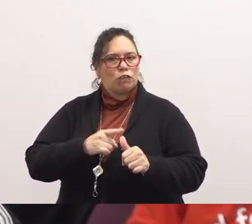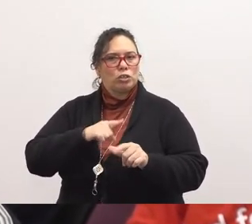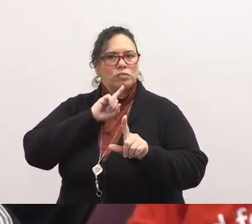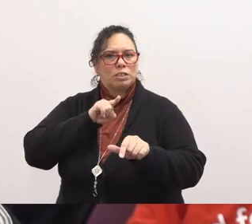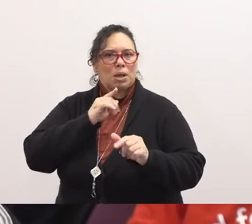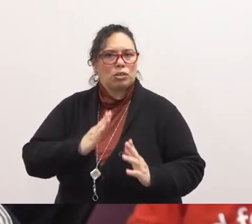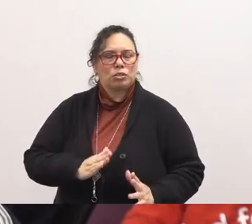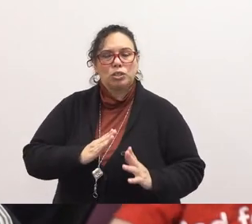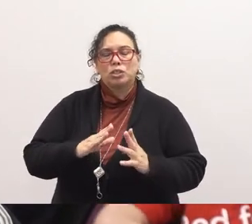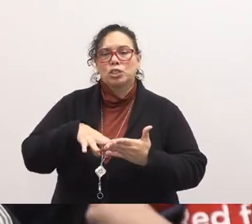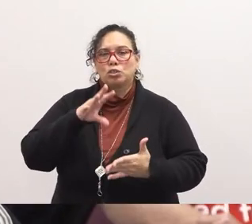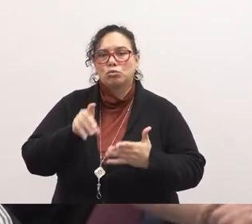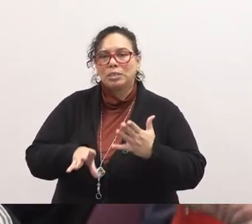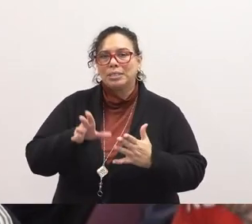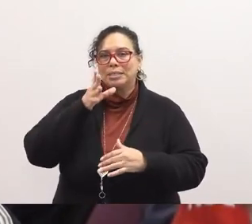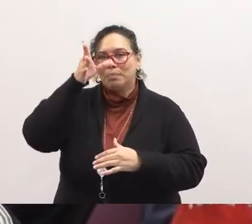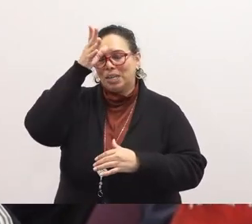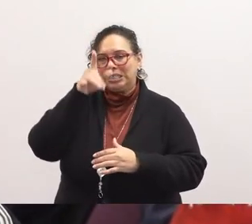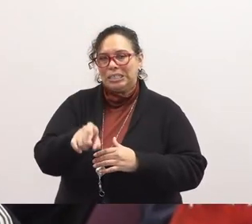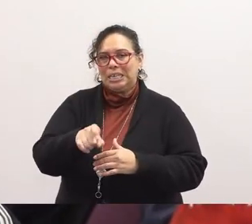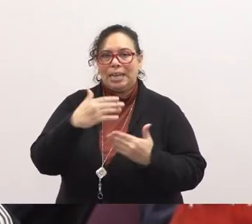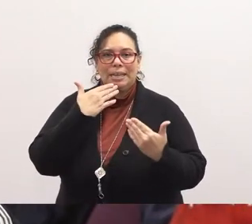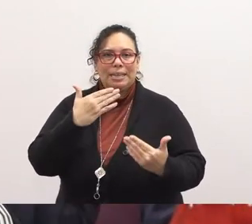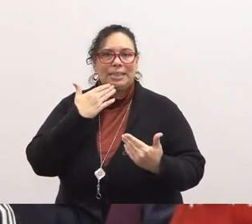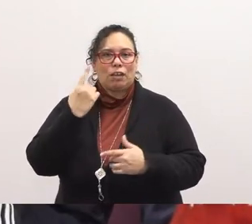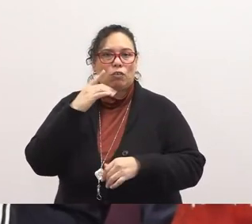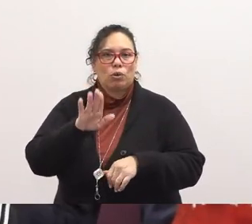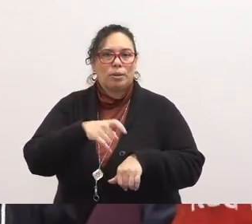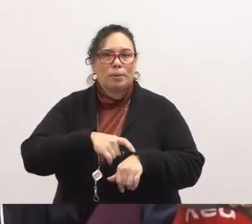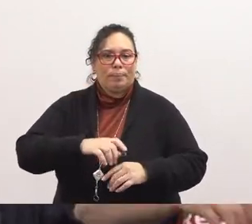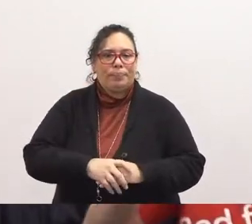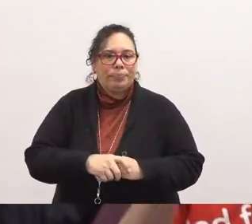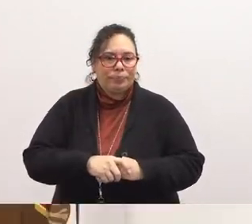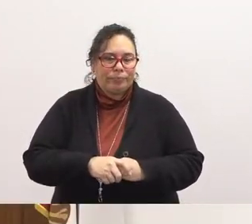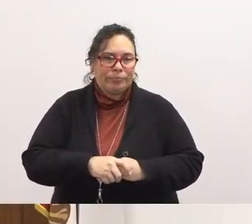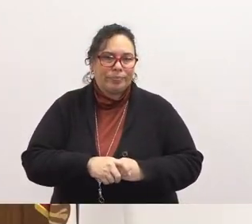to our students and parents in need. Thank you for your time.